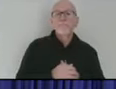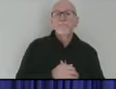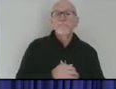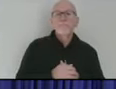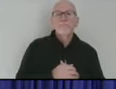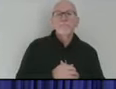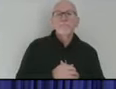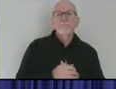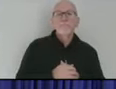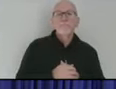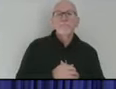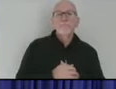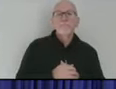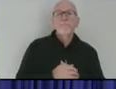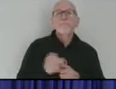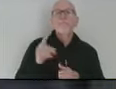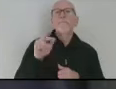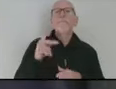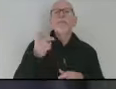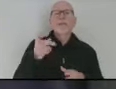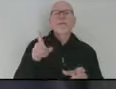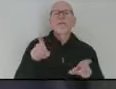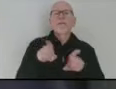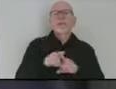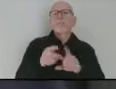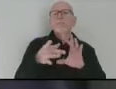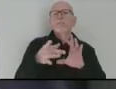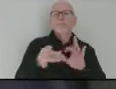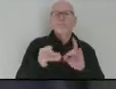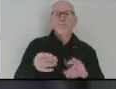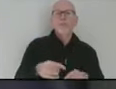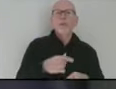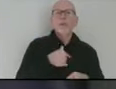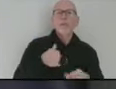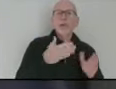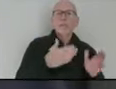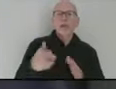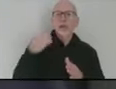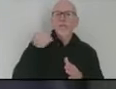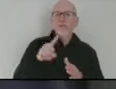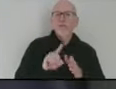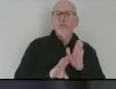I was going to echo the same sentiments. We've planned for the surge